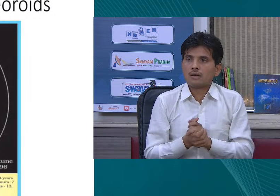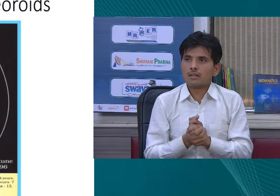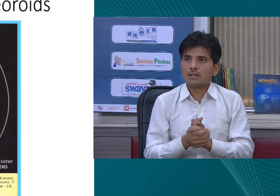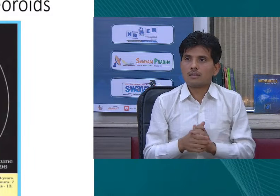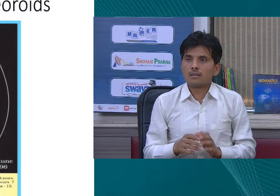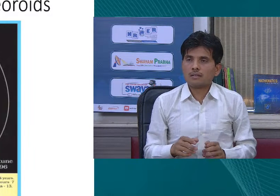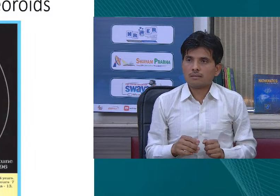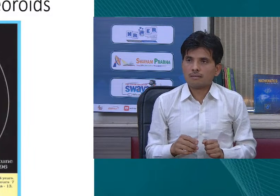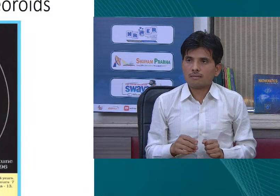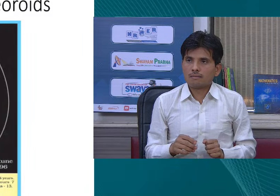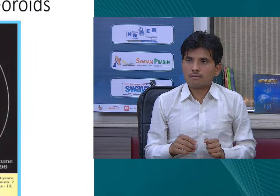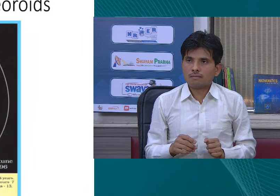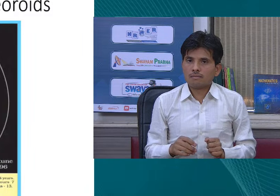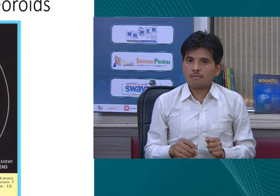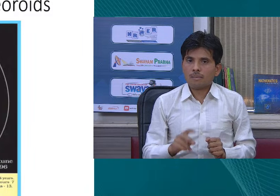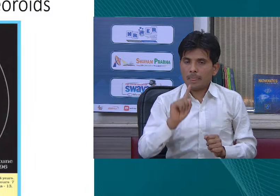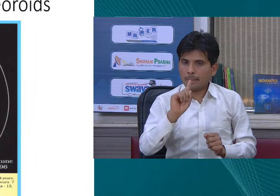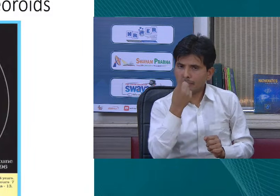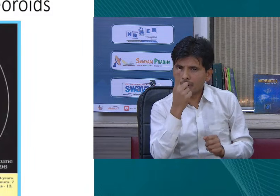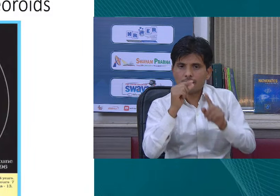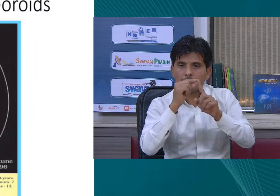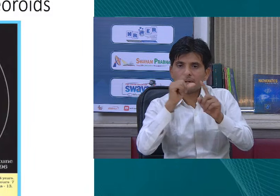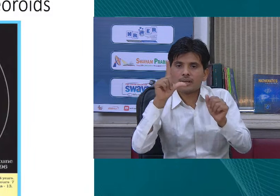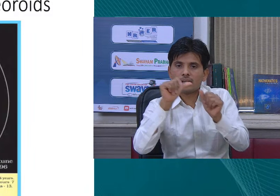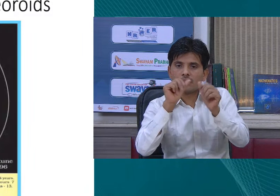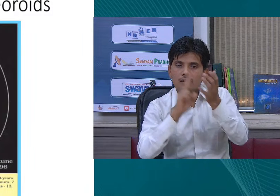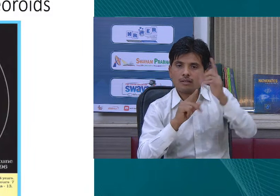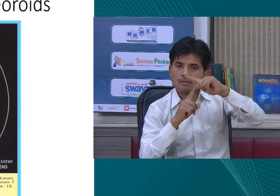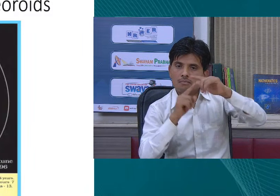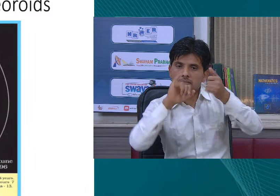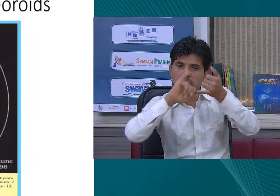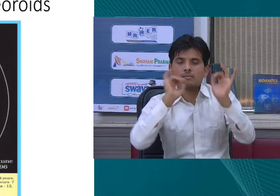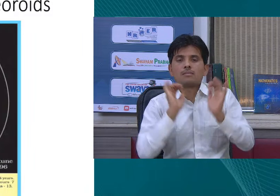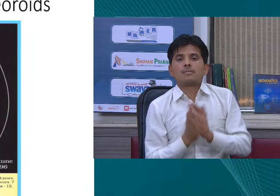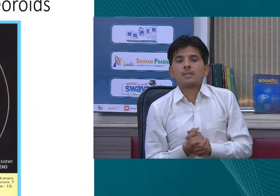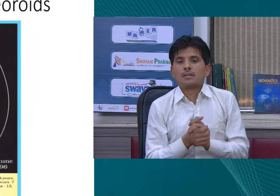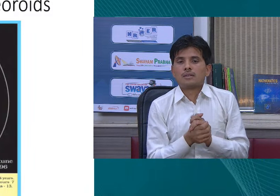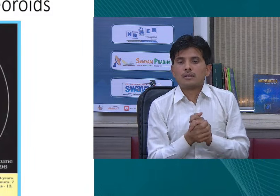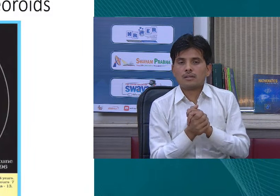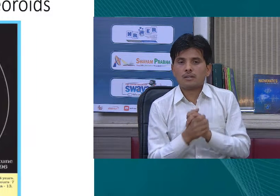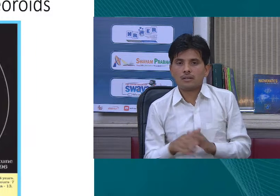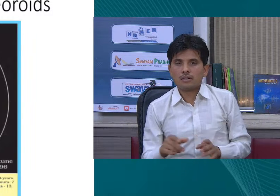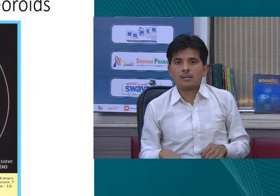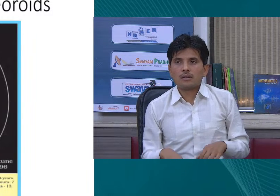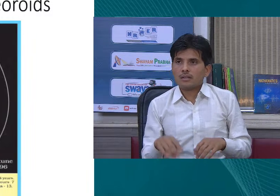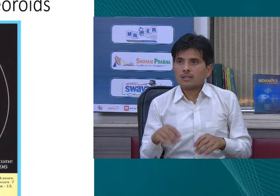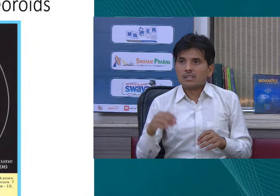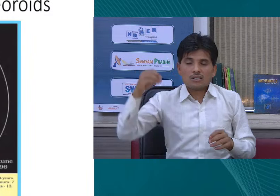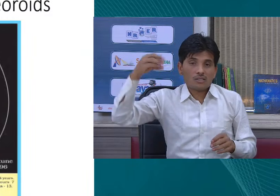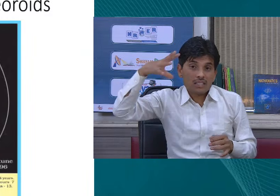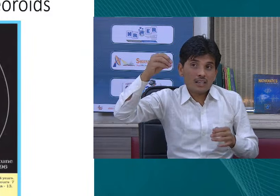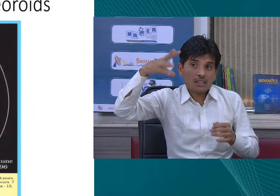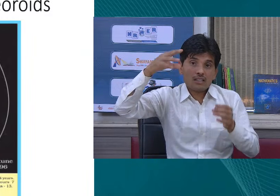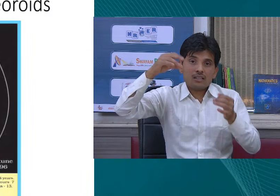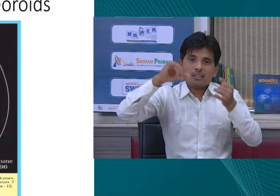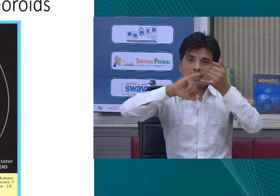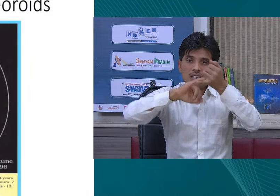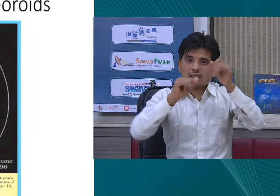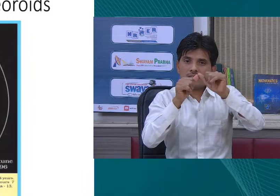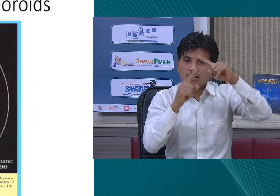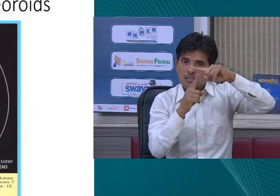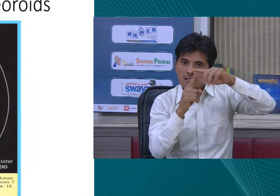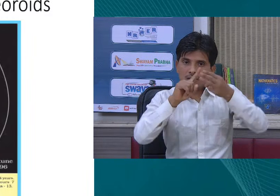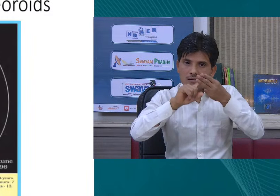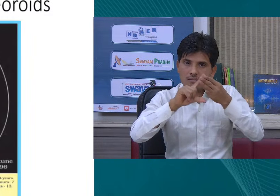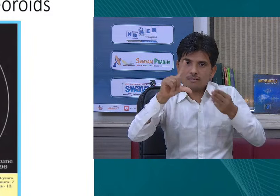star, the planets, the satellites which is moving around the different planets,